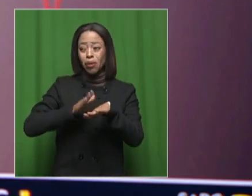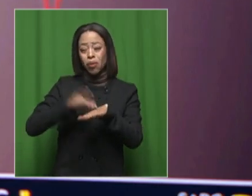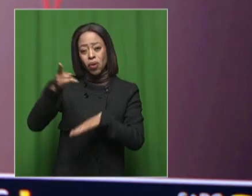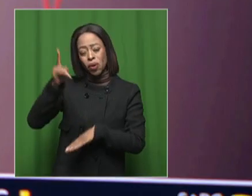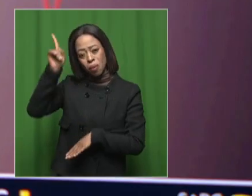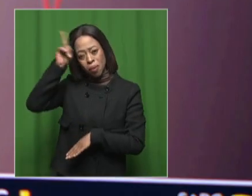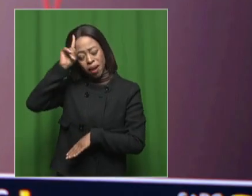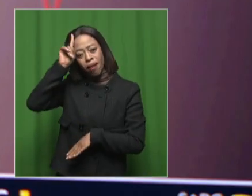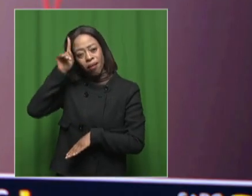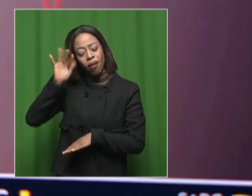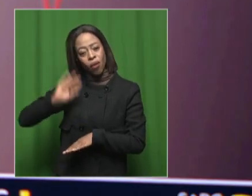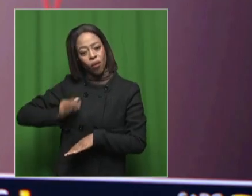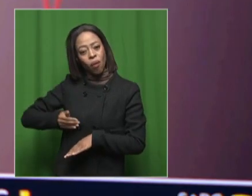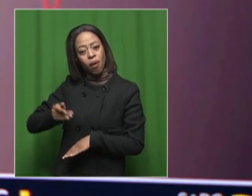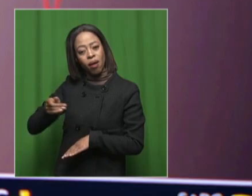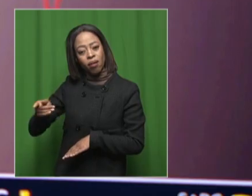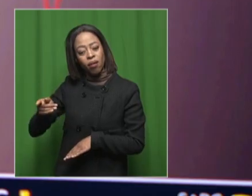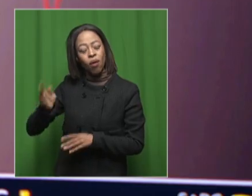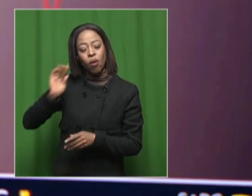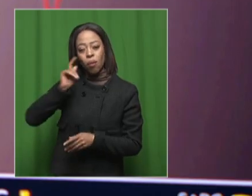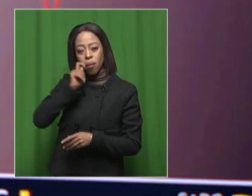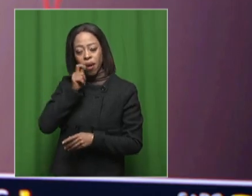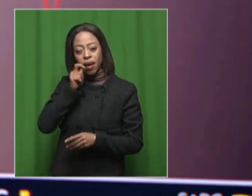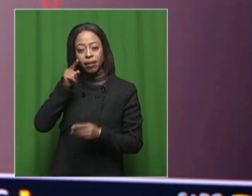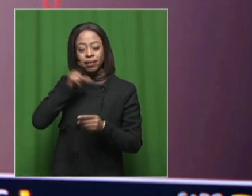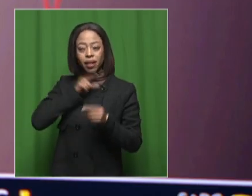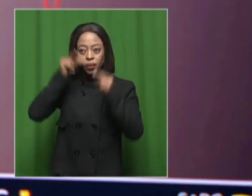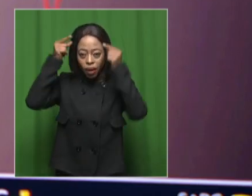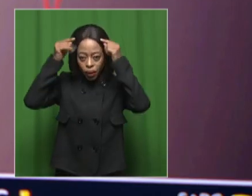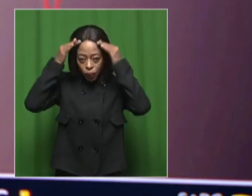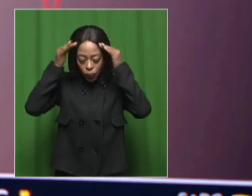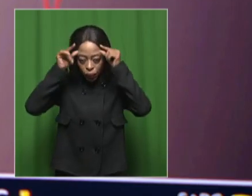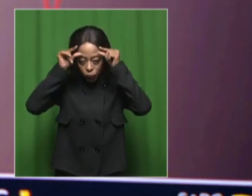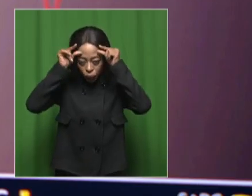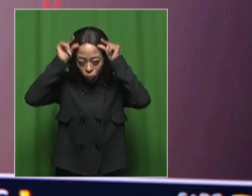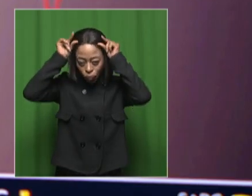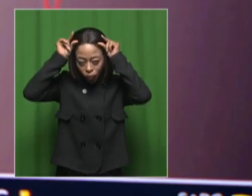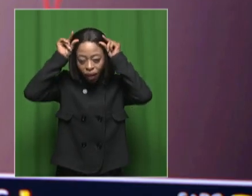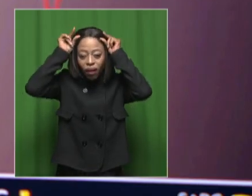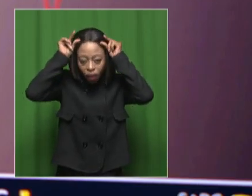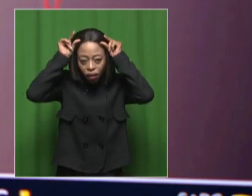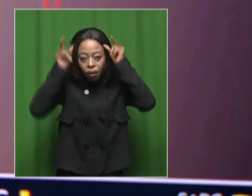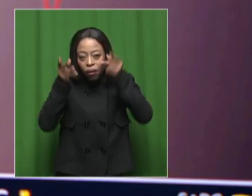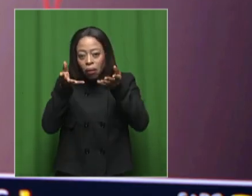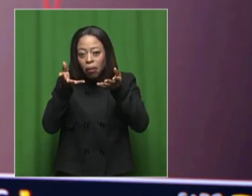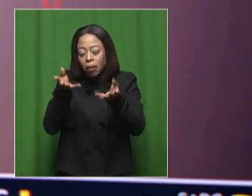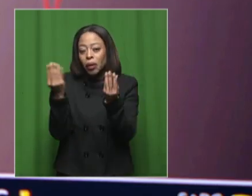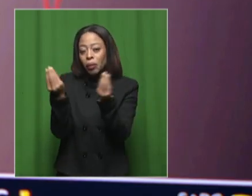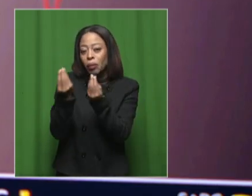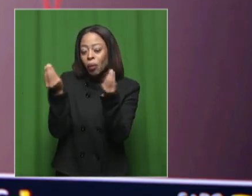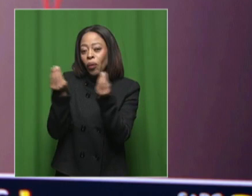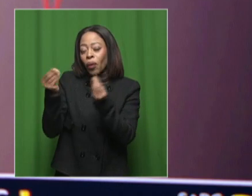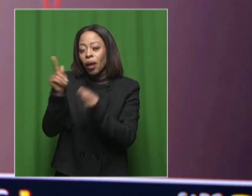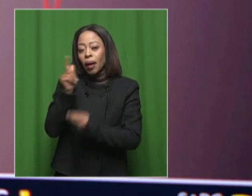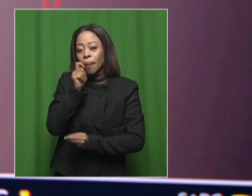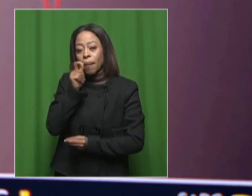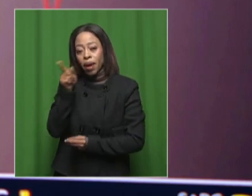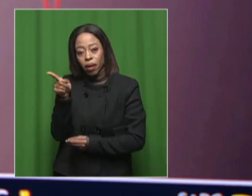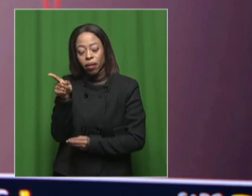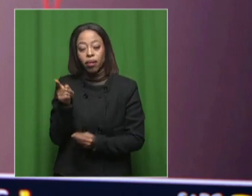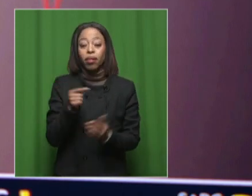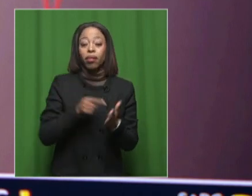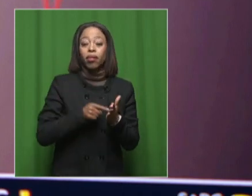hair, and the typically receding hairline is also one of the more common ones in males. Now, in this week's Monday Health